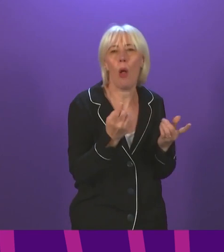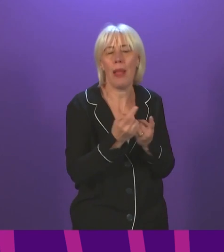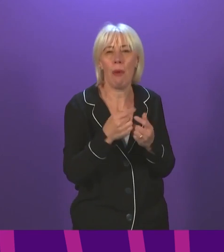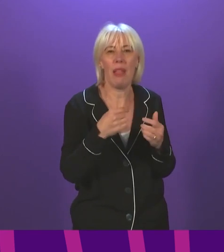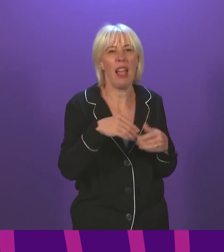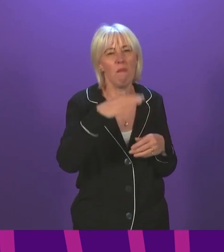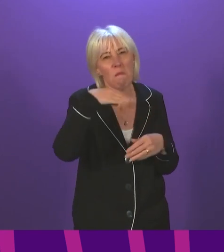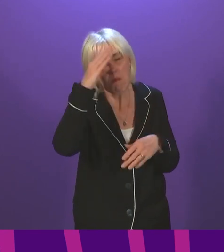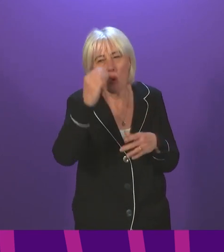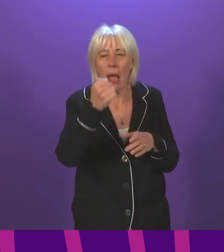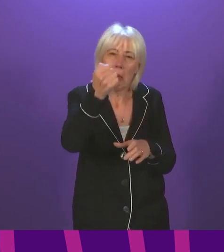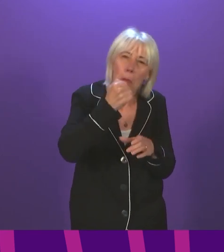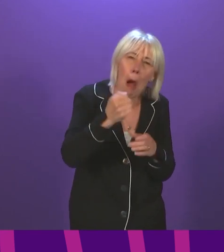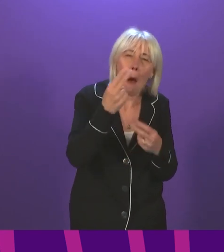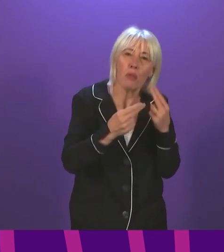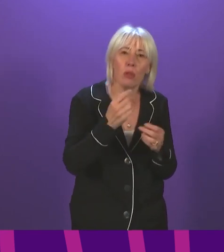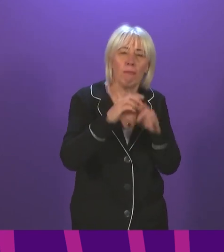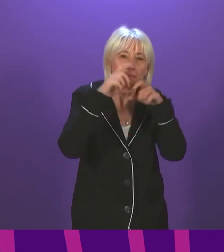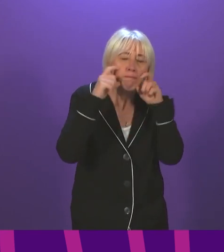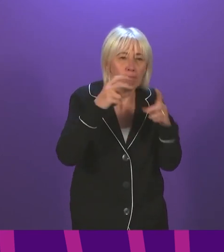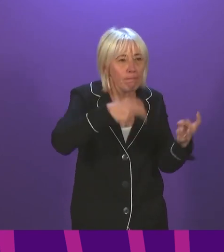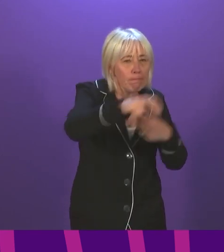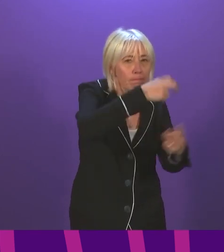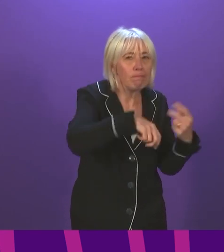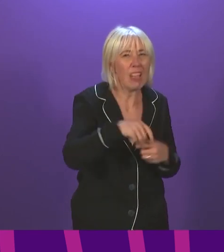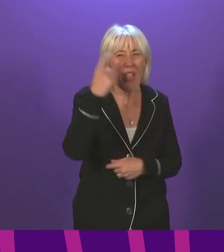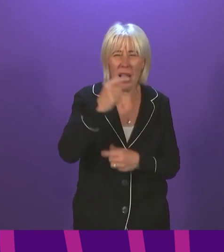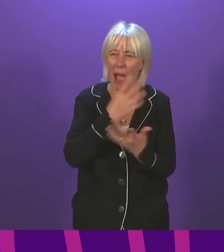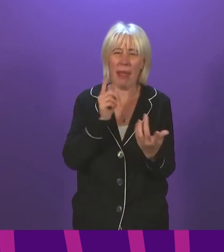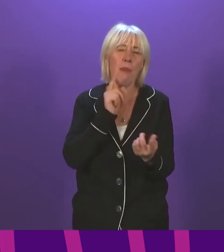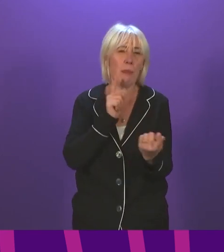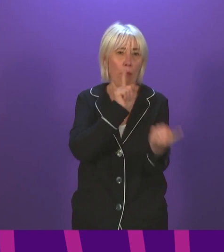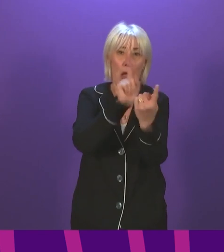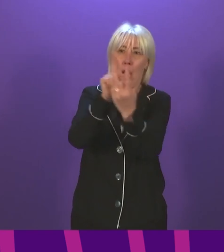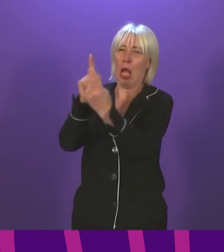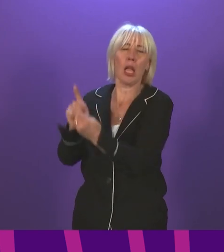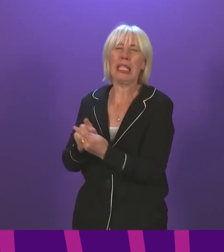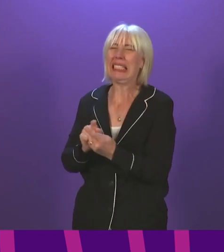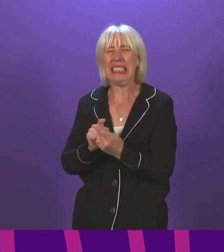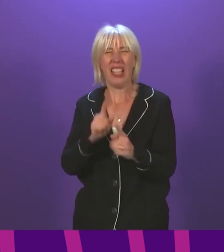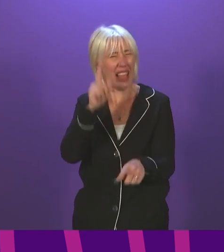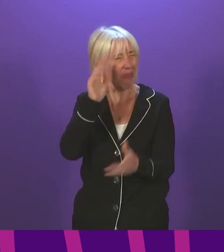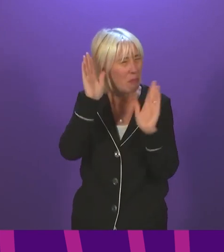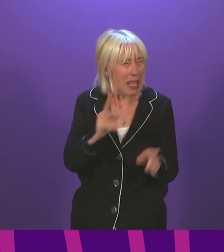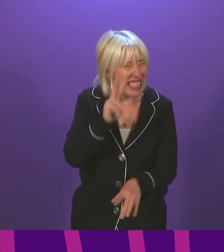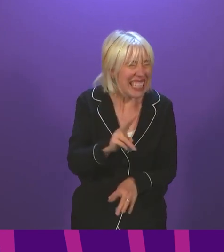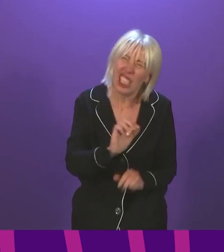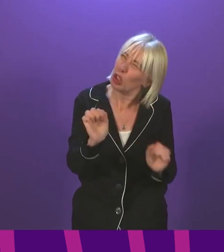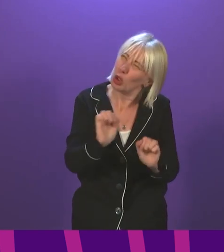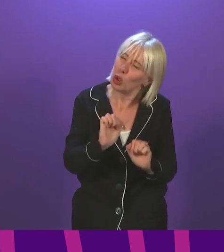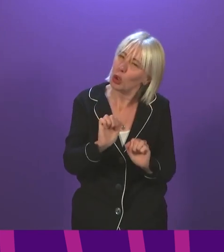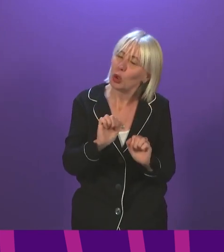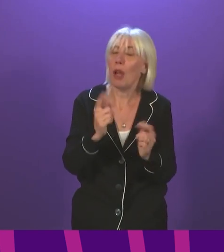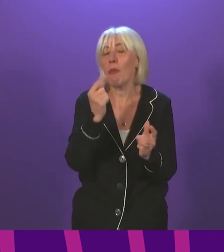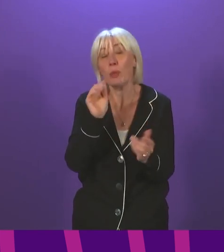in hospitality settings. Think carefully about the number of contacts you're having and perhaps reduce any that are not strictly necessary. Meet outdoors